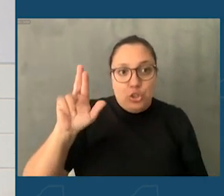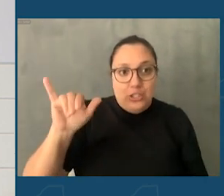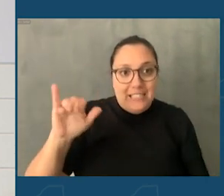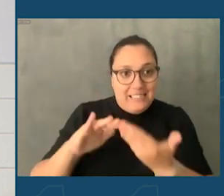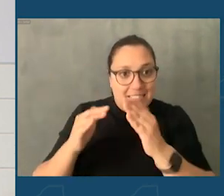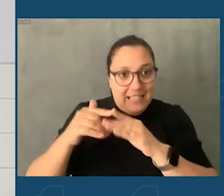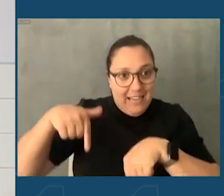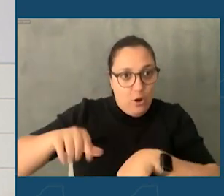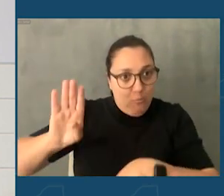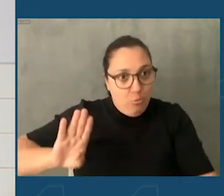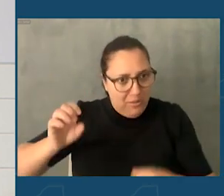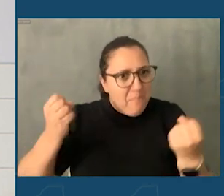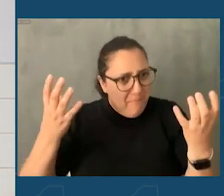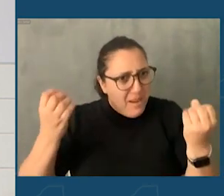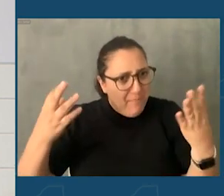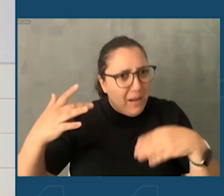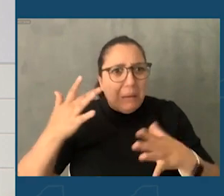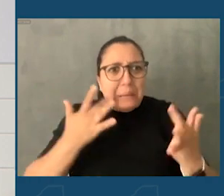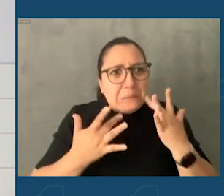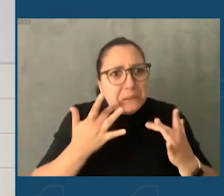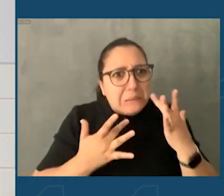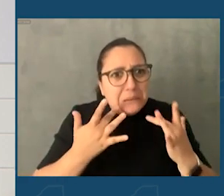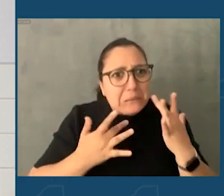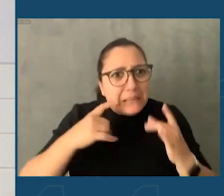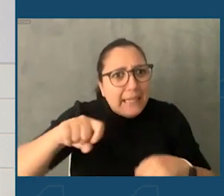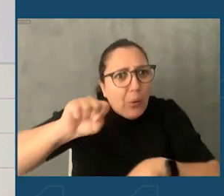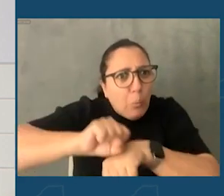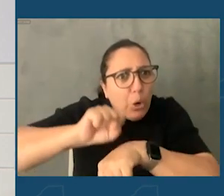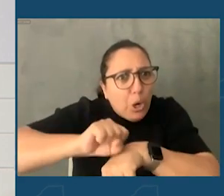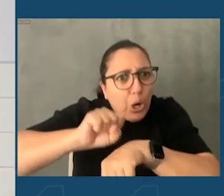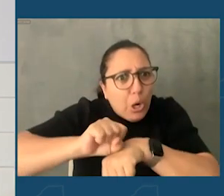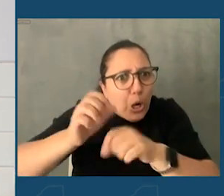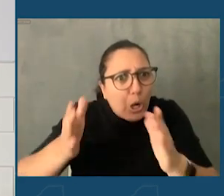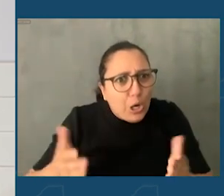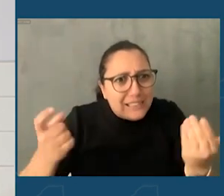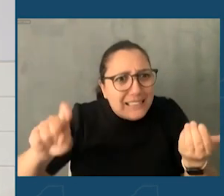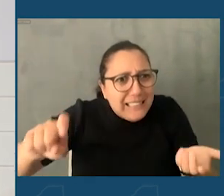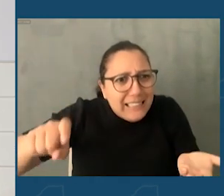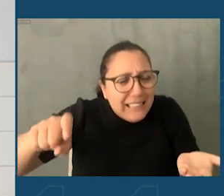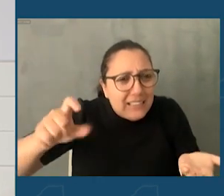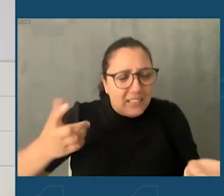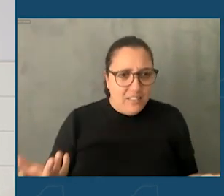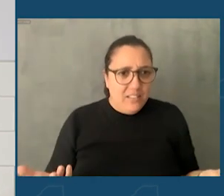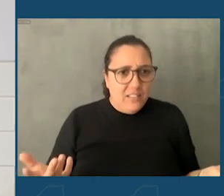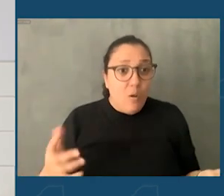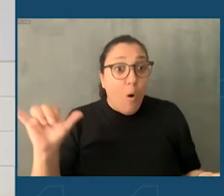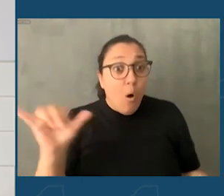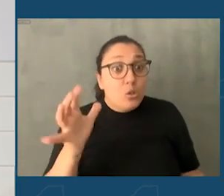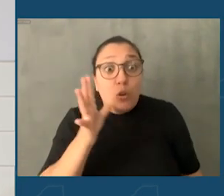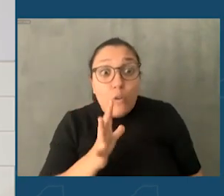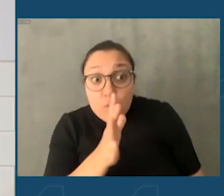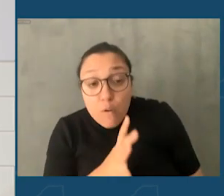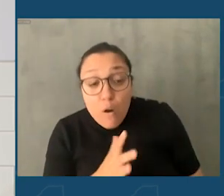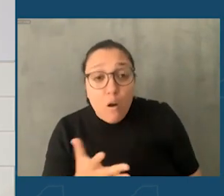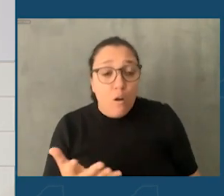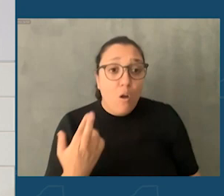board, backstretch workers in our racing industry, agriculture, food service, home